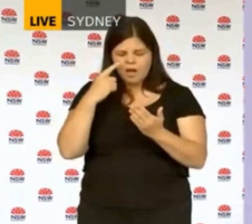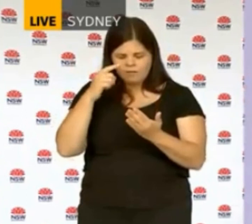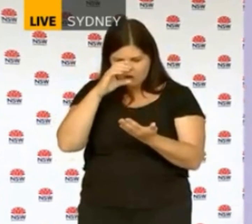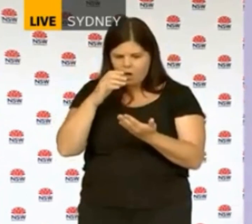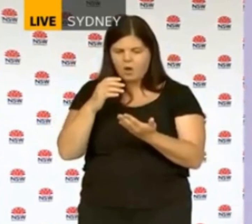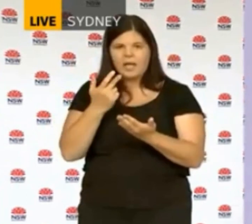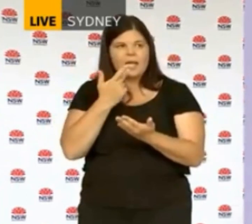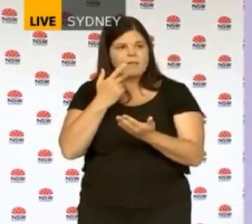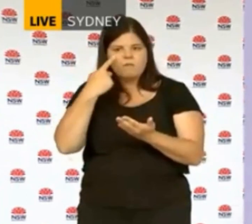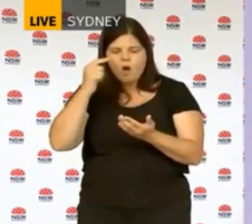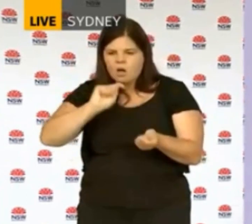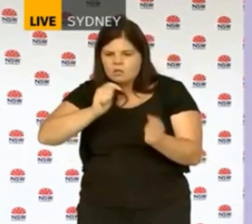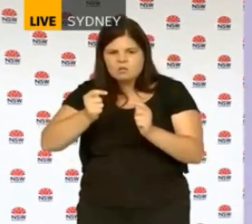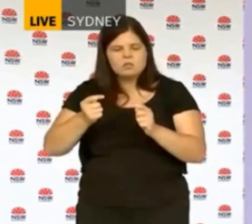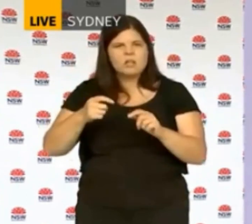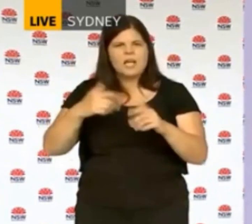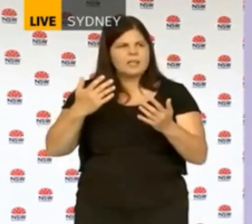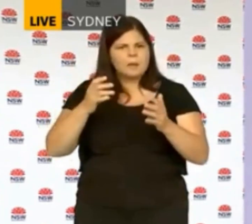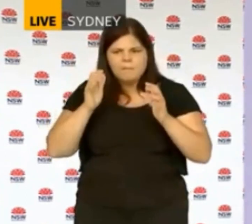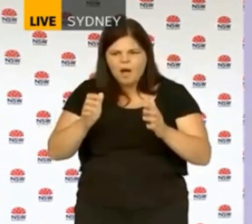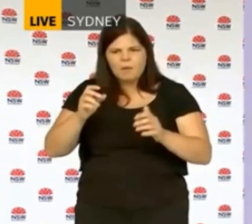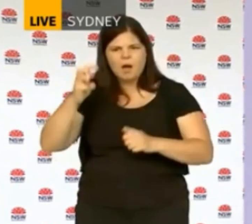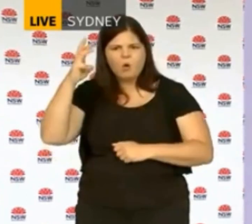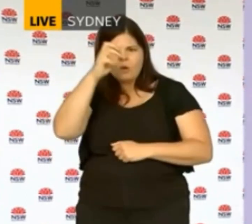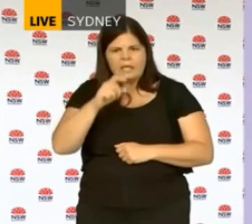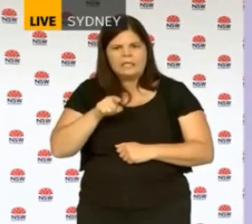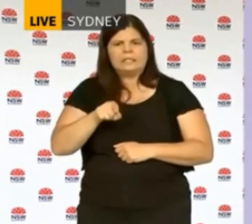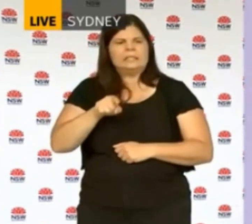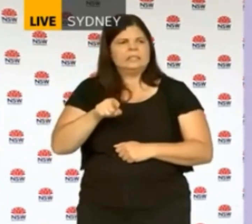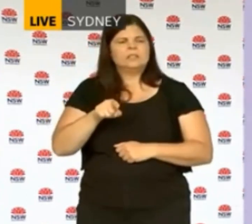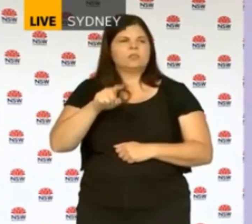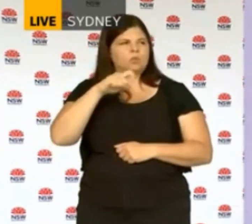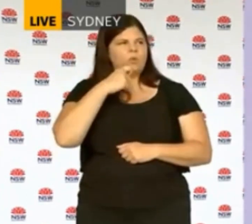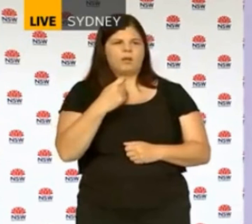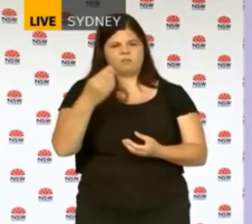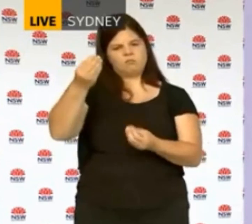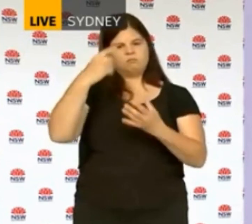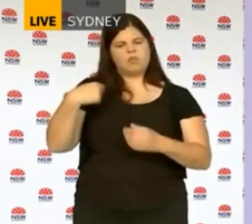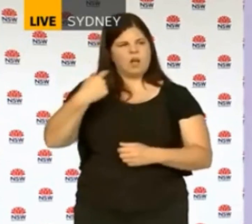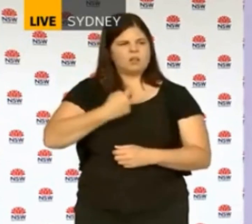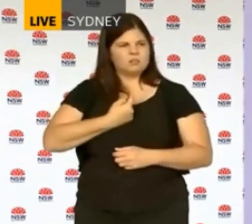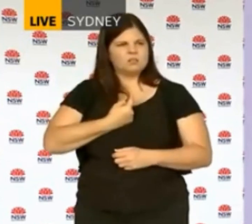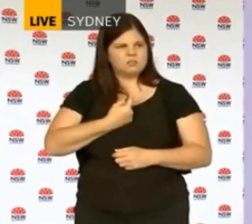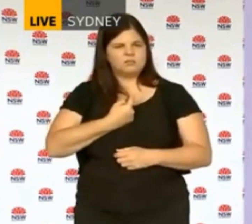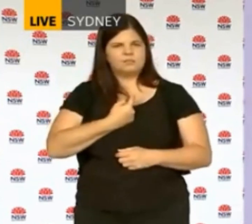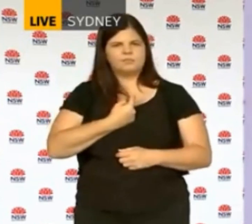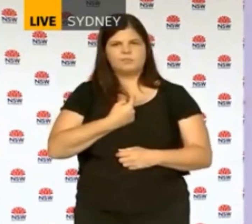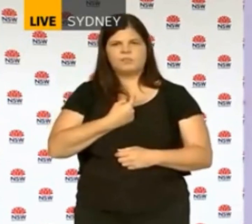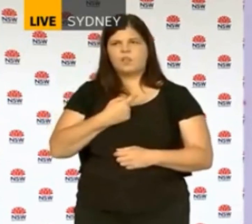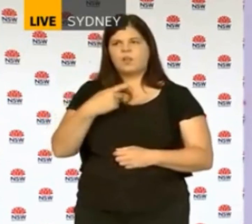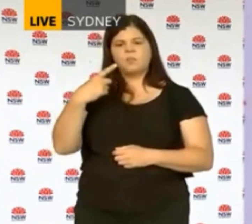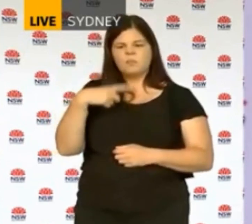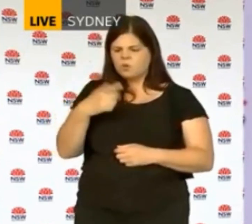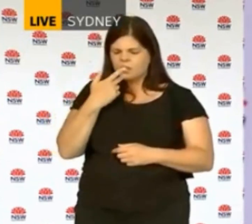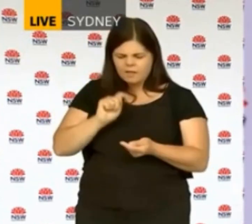alert public health and the clinical teams to anything that may have significance, because either it might influence the way the patient is